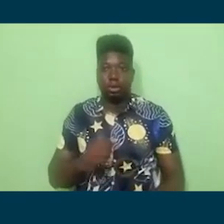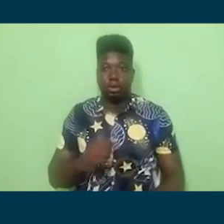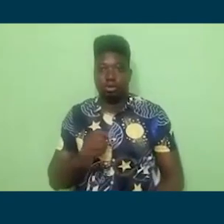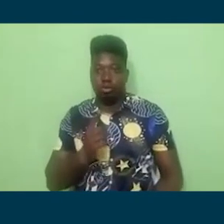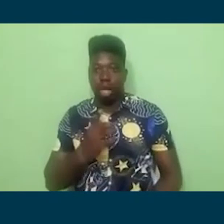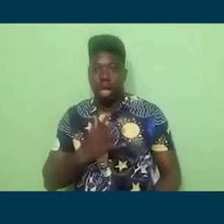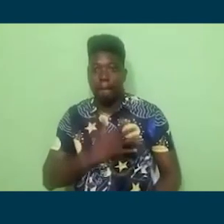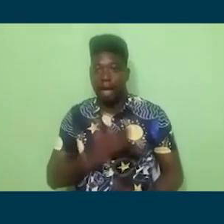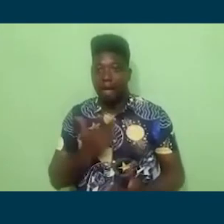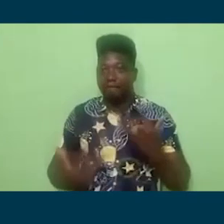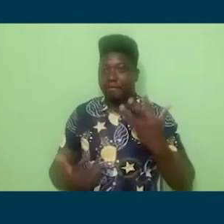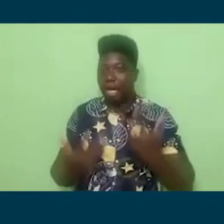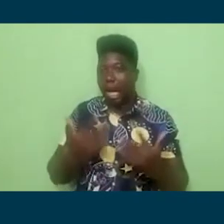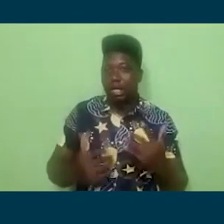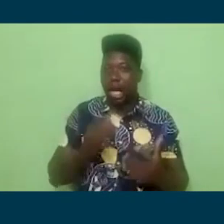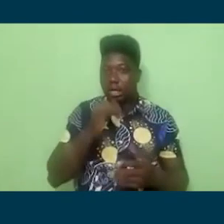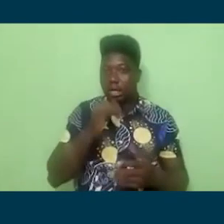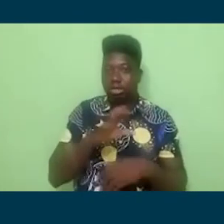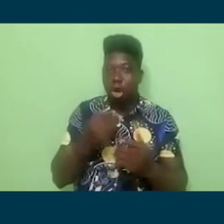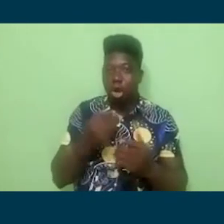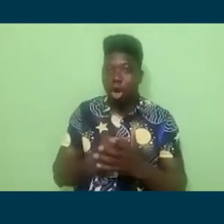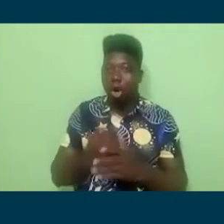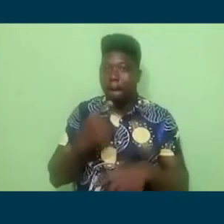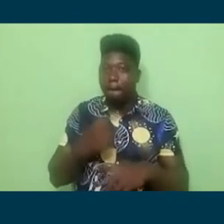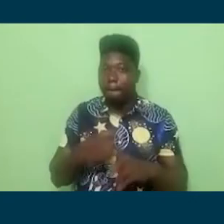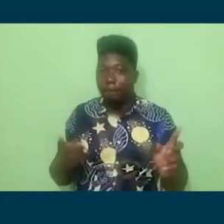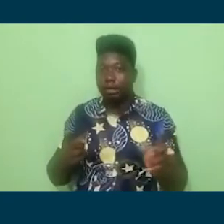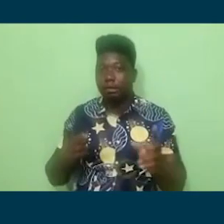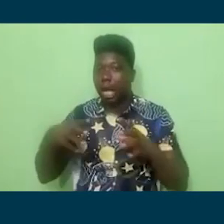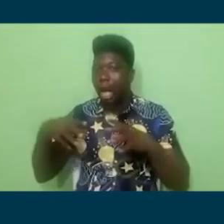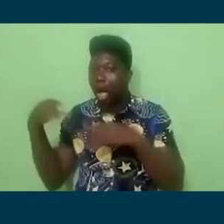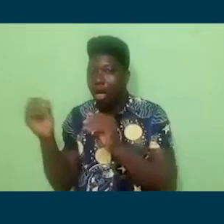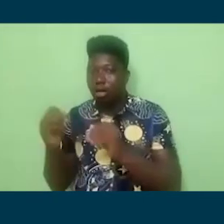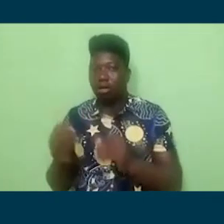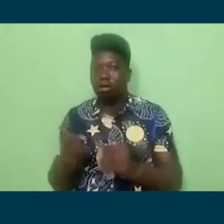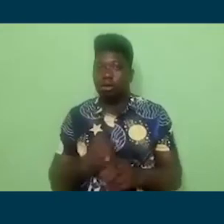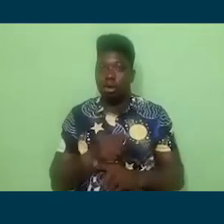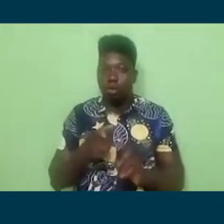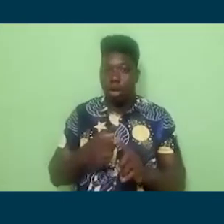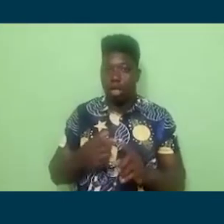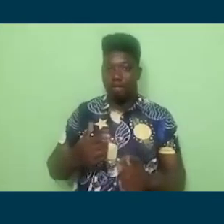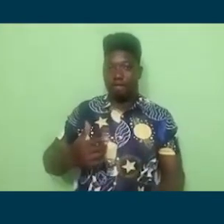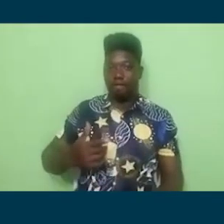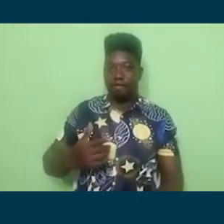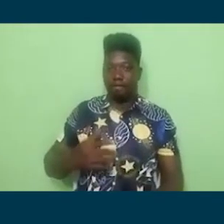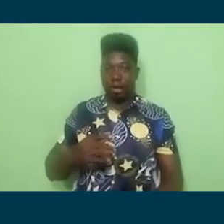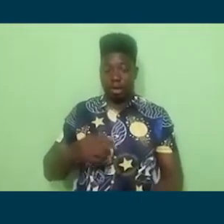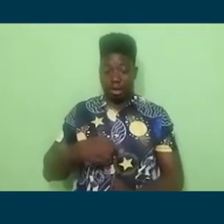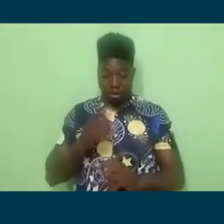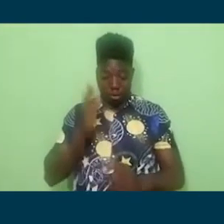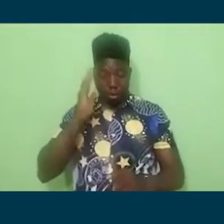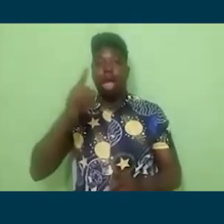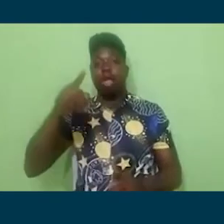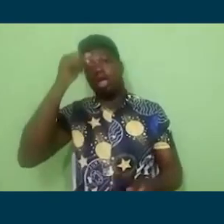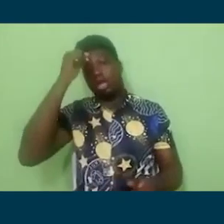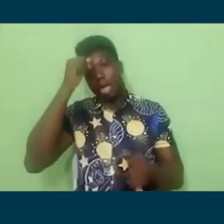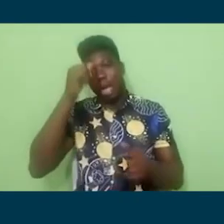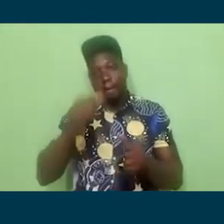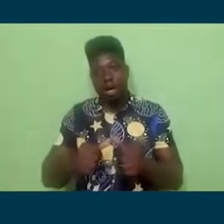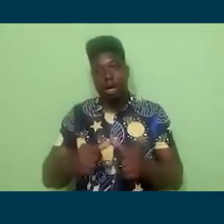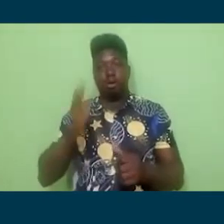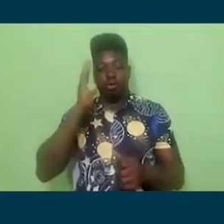all but gone. When my fire's all but gone. Will you remember? Will